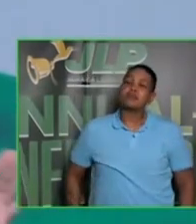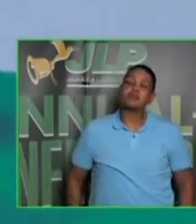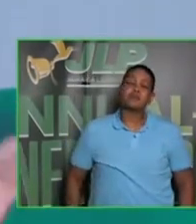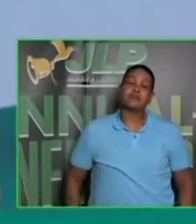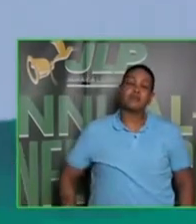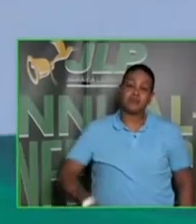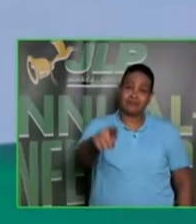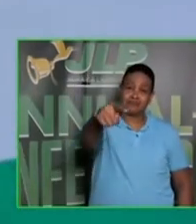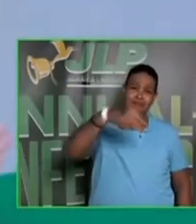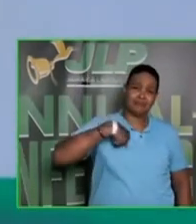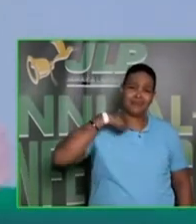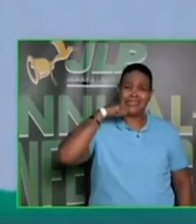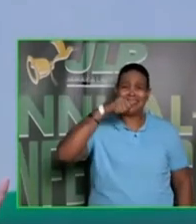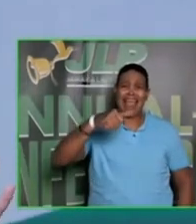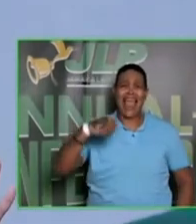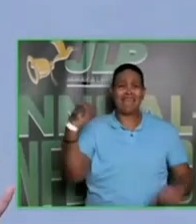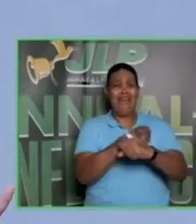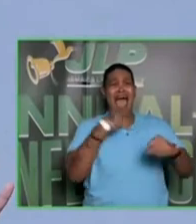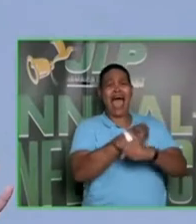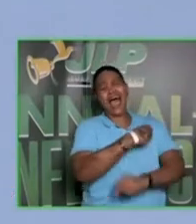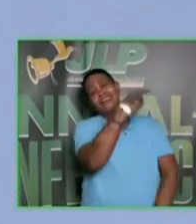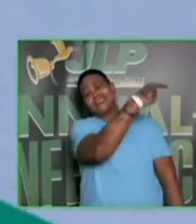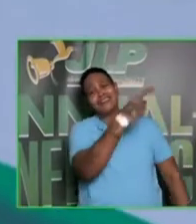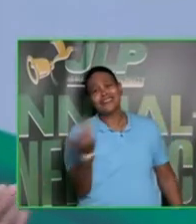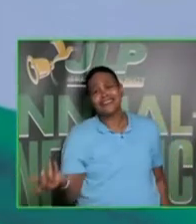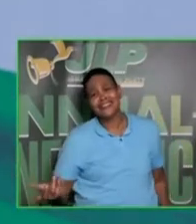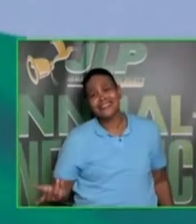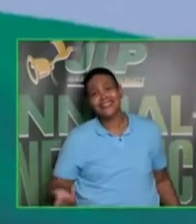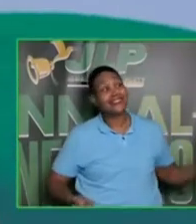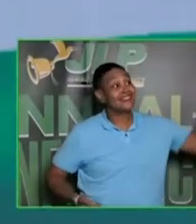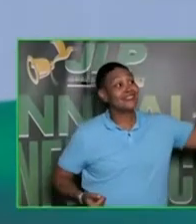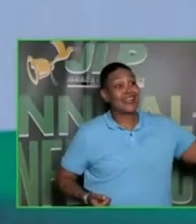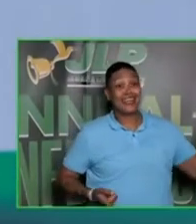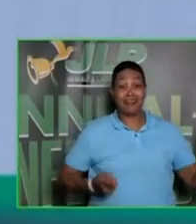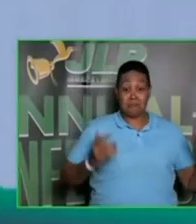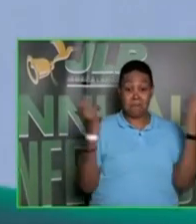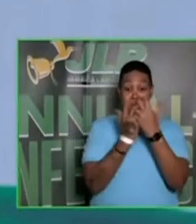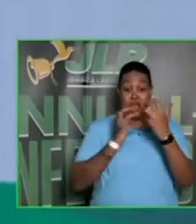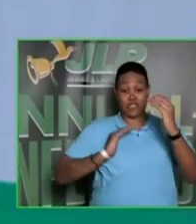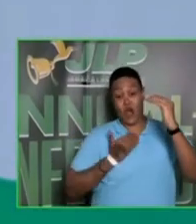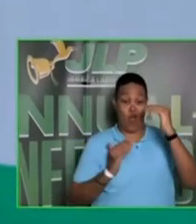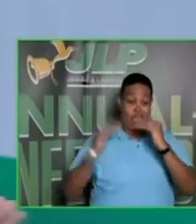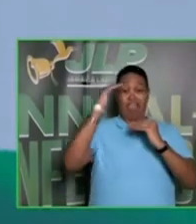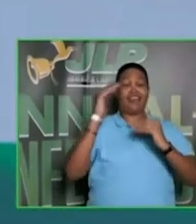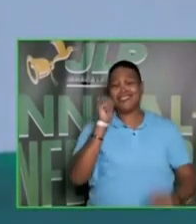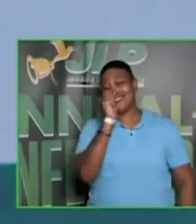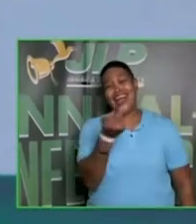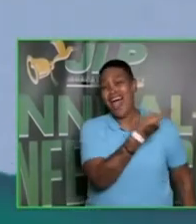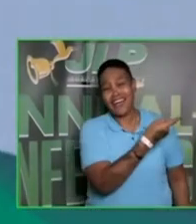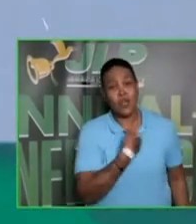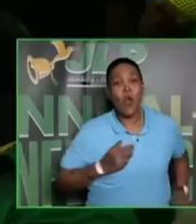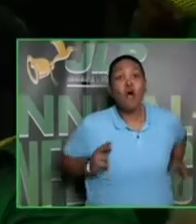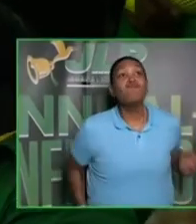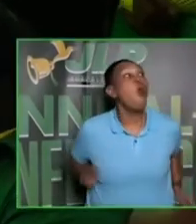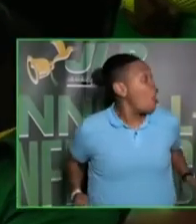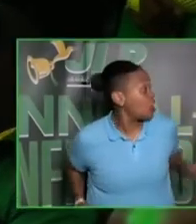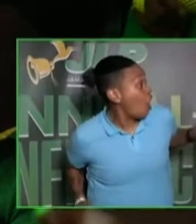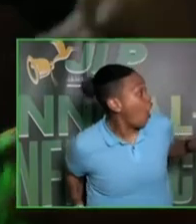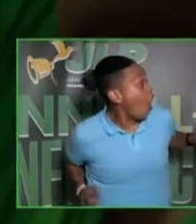We are not in a fight with them. They are not in our league. We're not running any race with